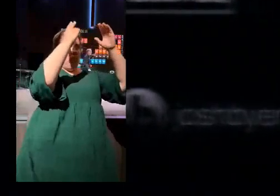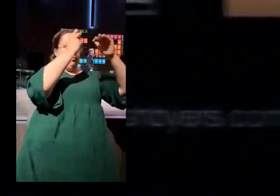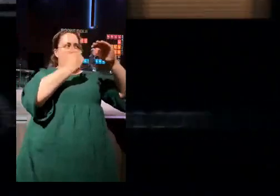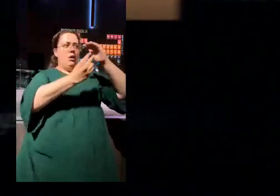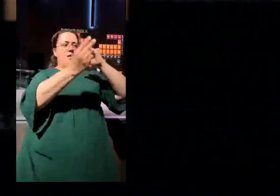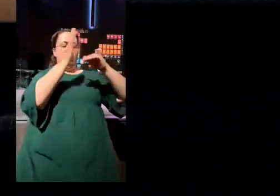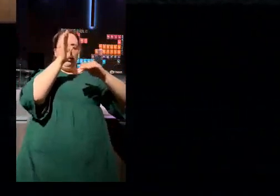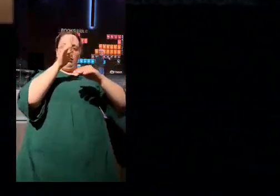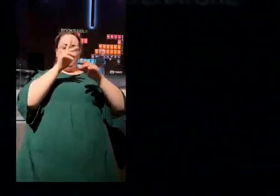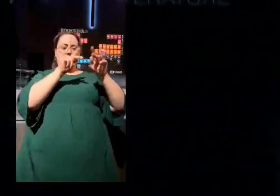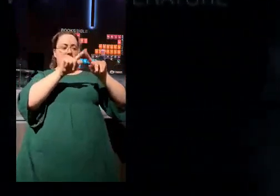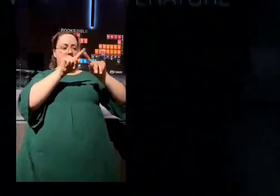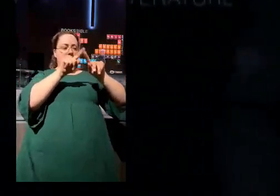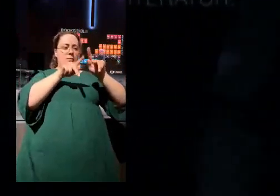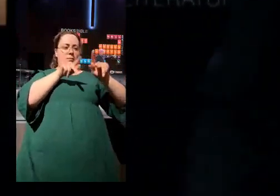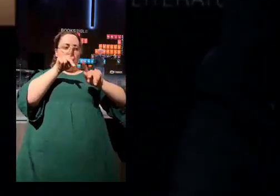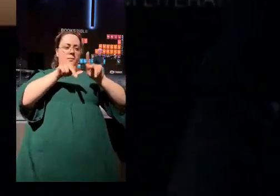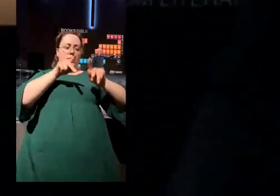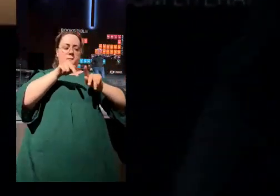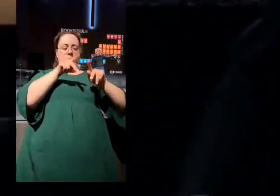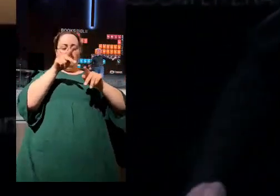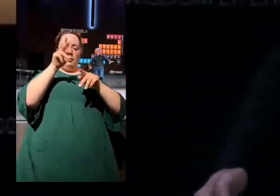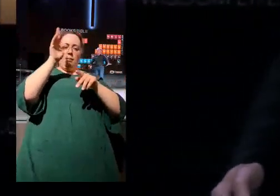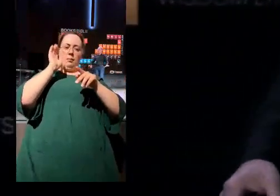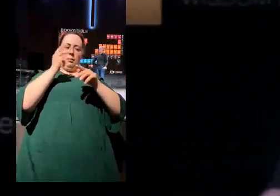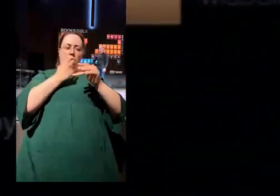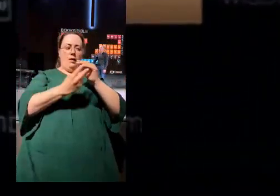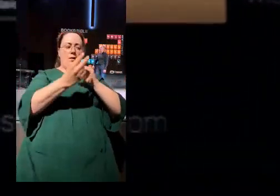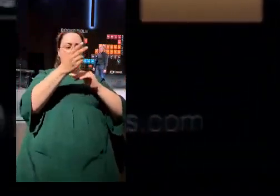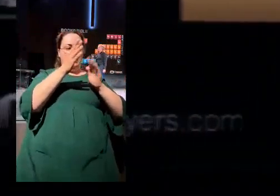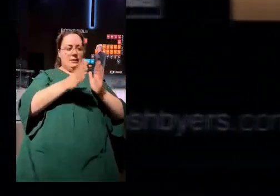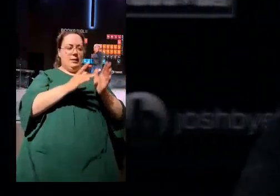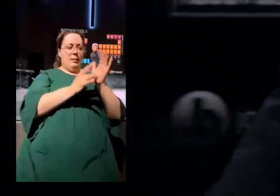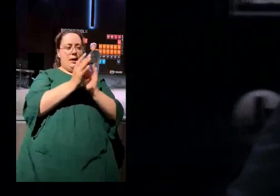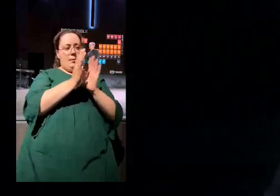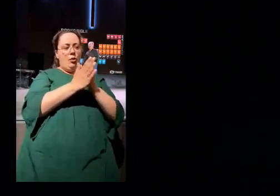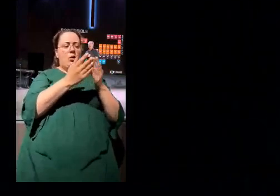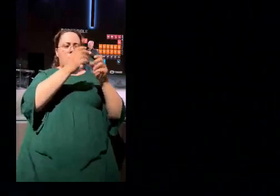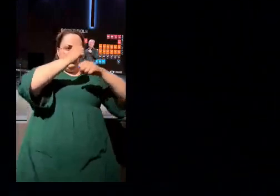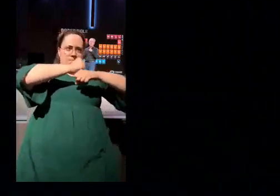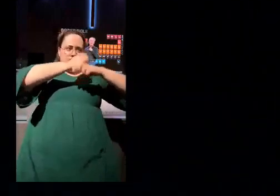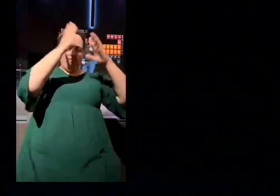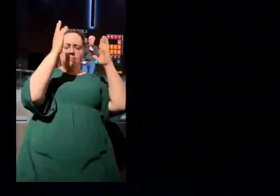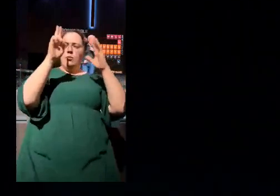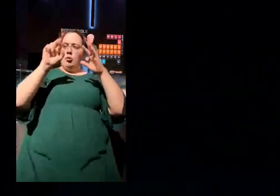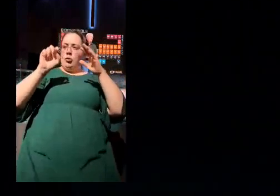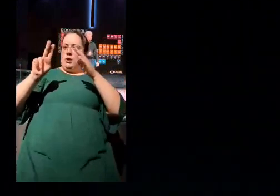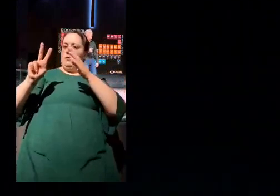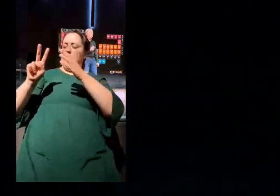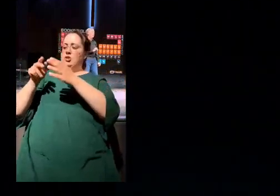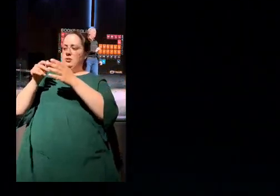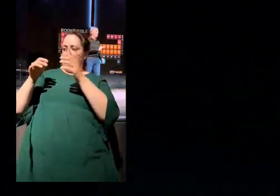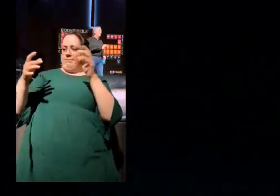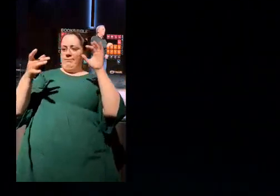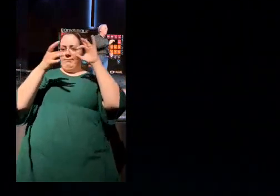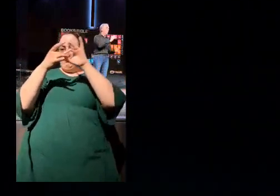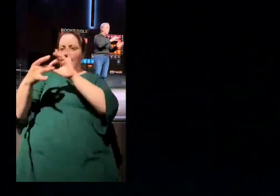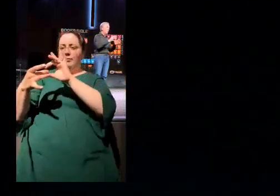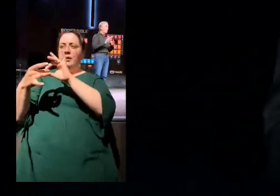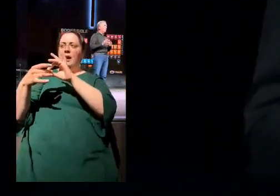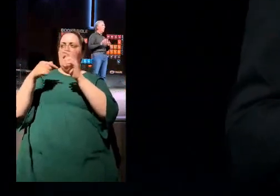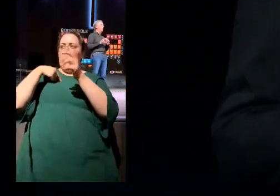how God's plan is played out by Jesus. I believe that everybody who read the book of Revelation when it